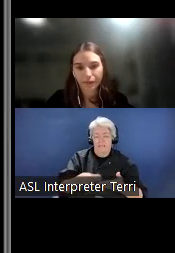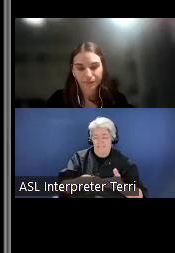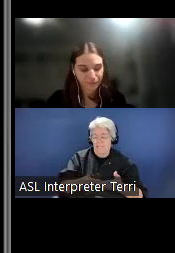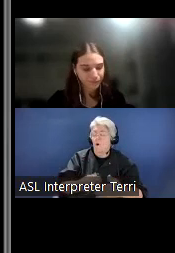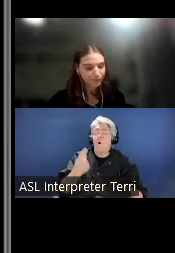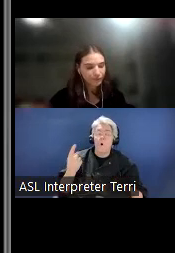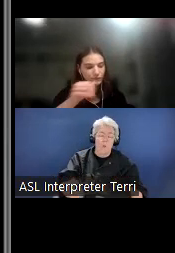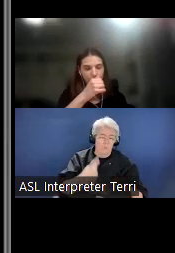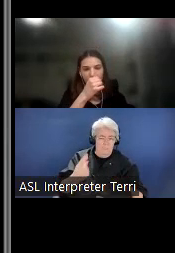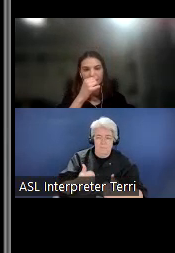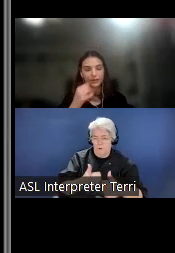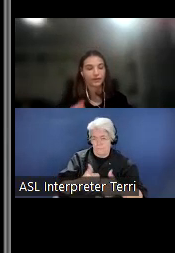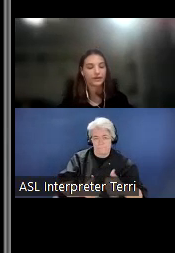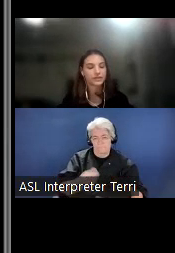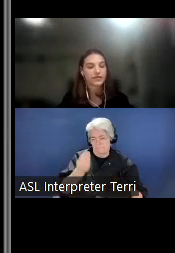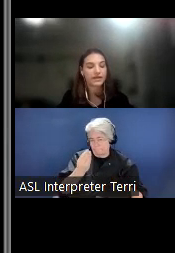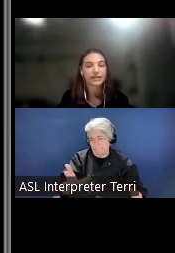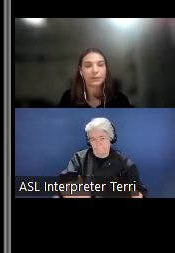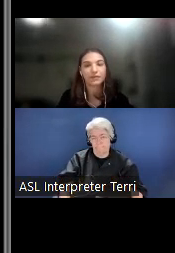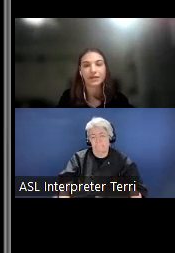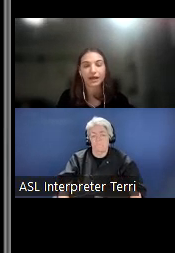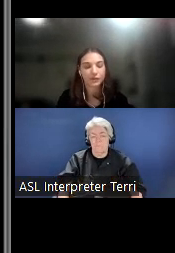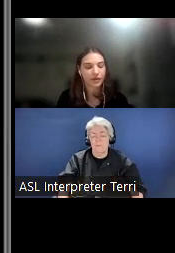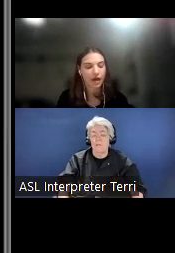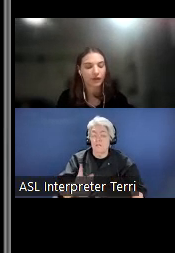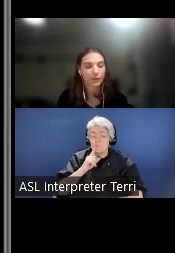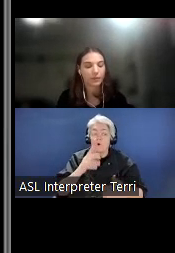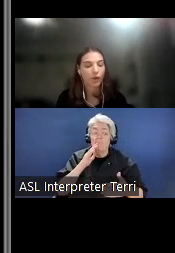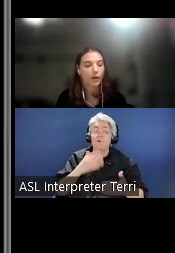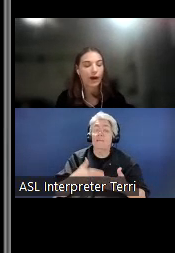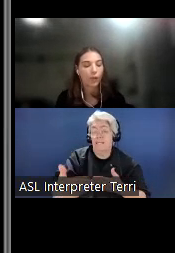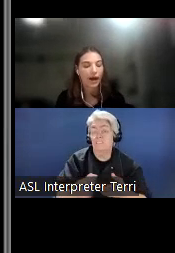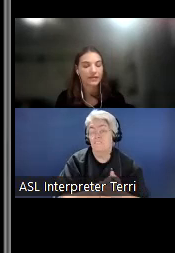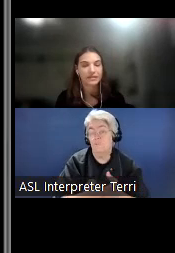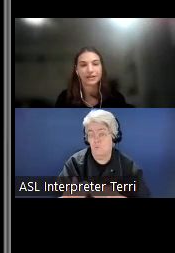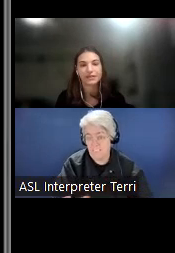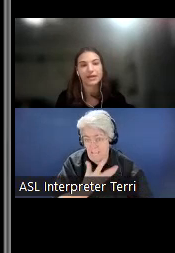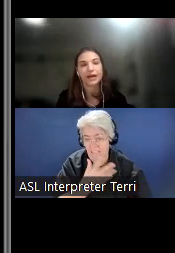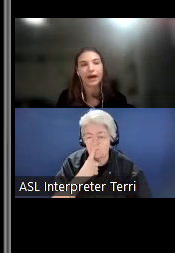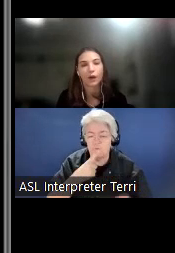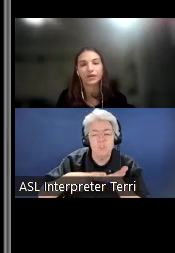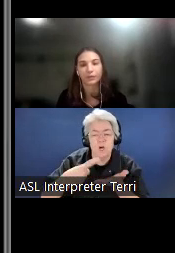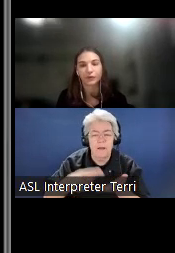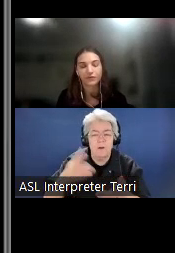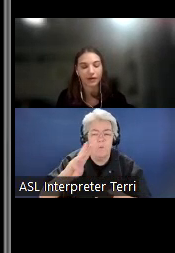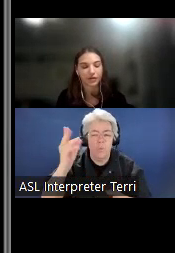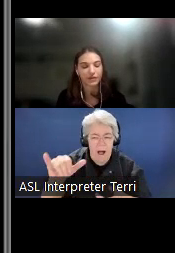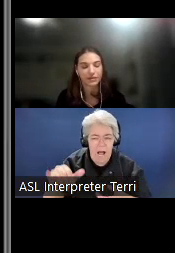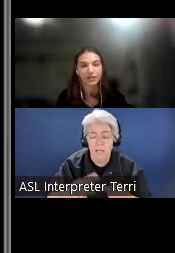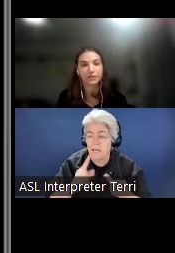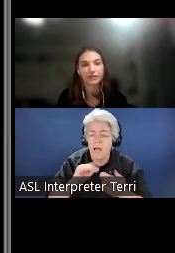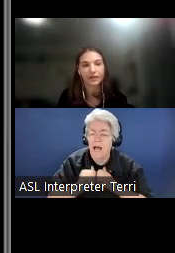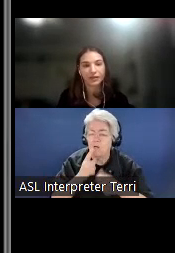a barrier. All right, so over the next couple of slides, we're going to talk a little bit more about why this is and how we can improve